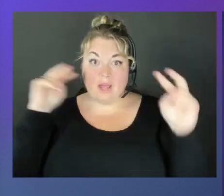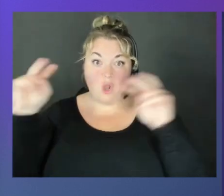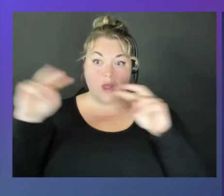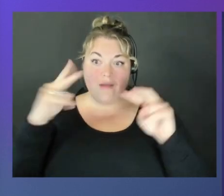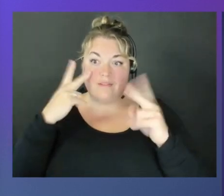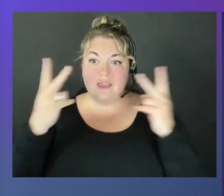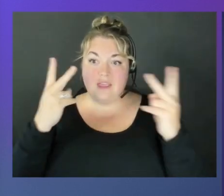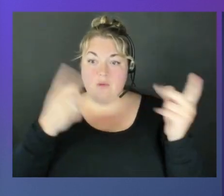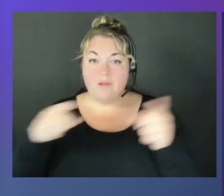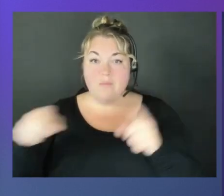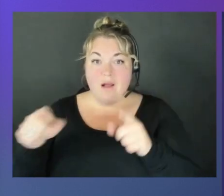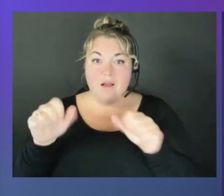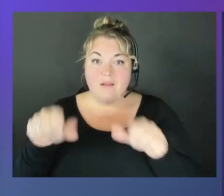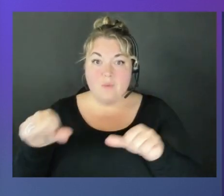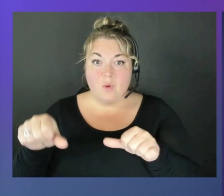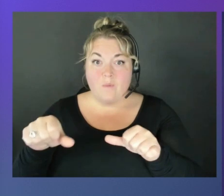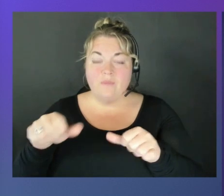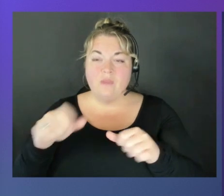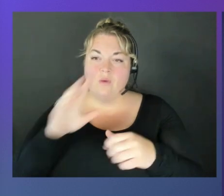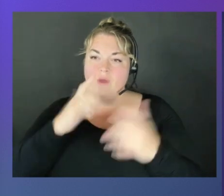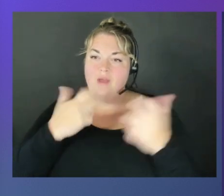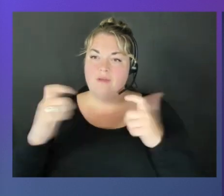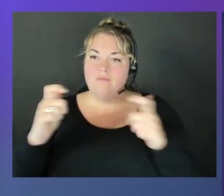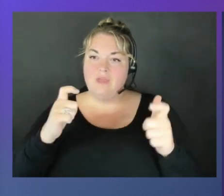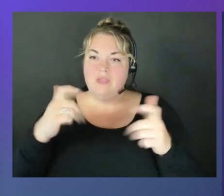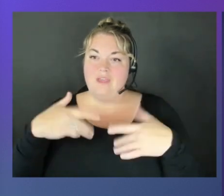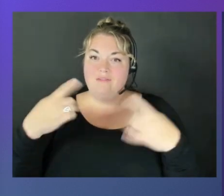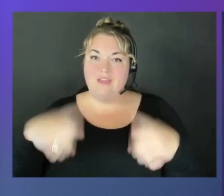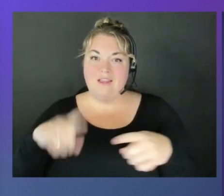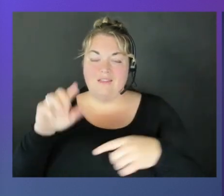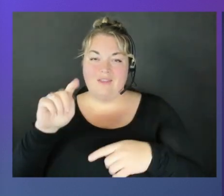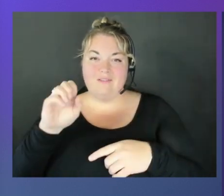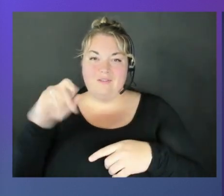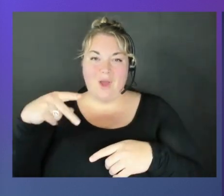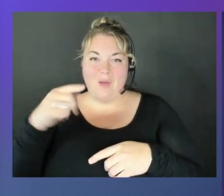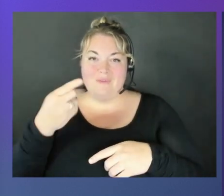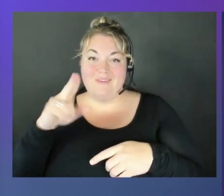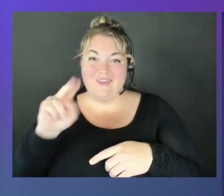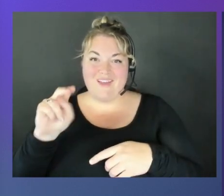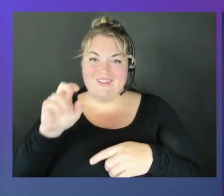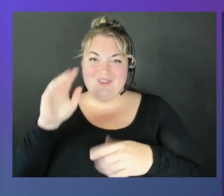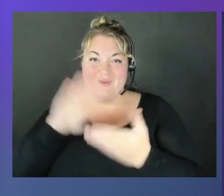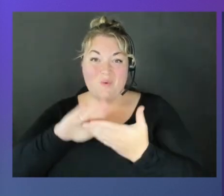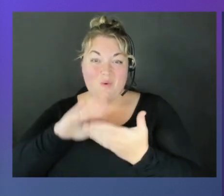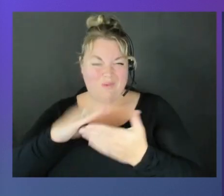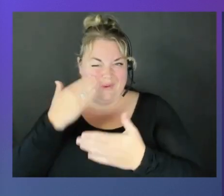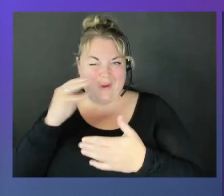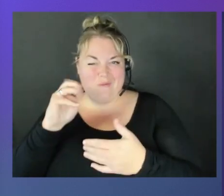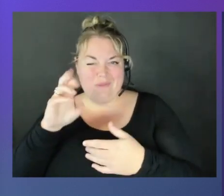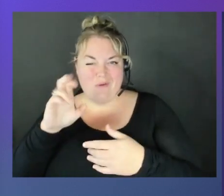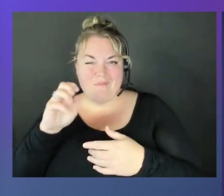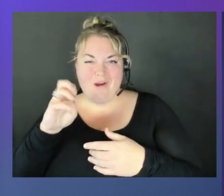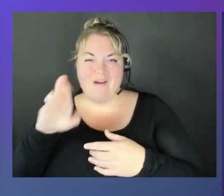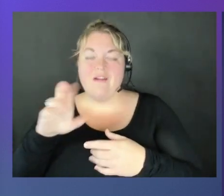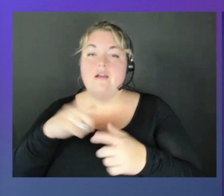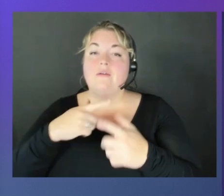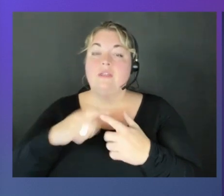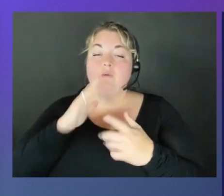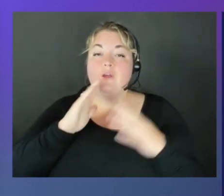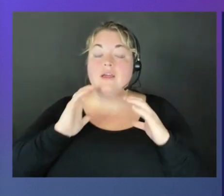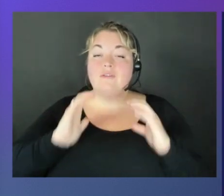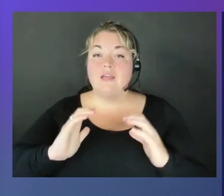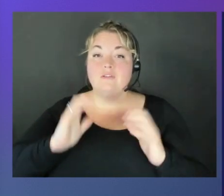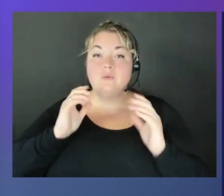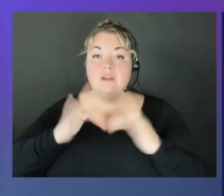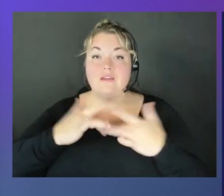Yes. So we're putting out a big event at the Top Gun School, Miramar. Yes. Yeah, so that's going to be there. And then it's going to go to a customer event and then at the